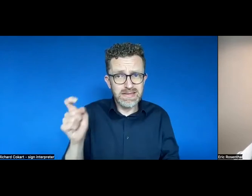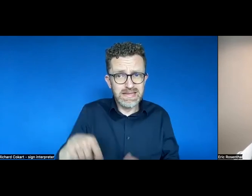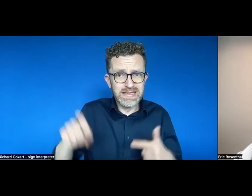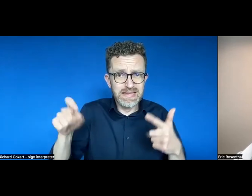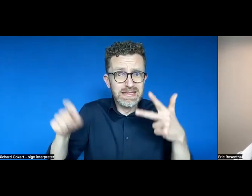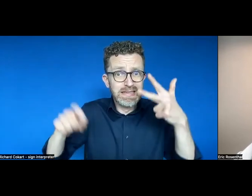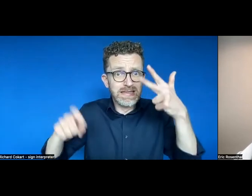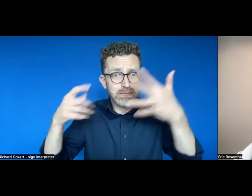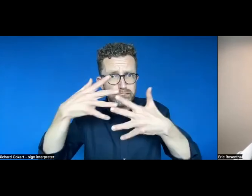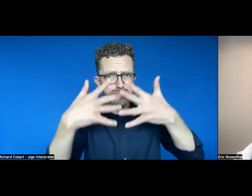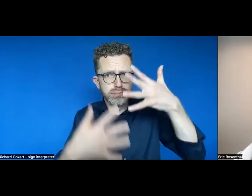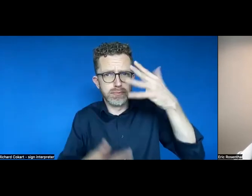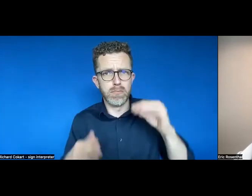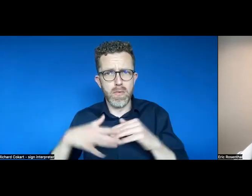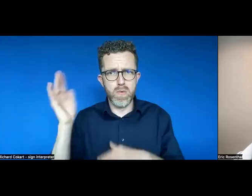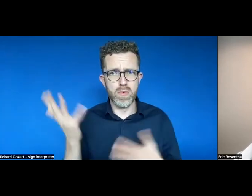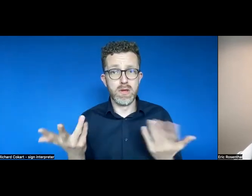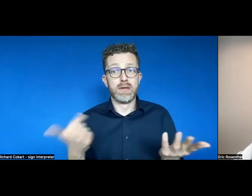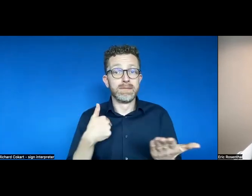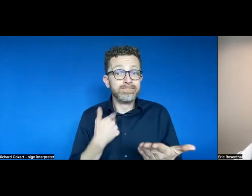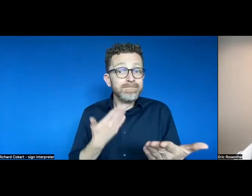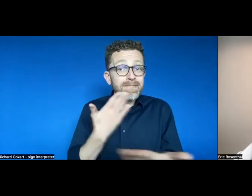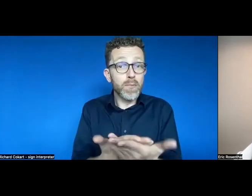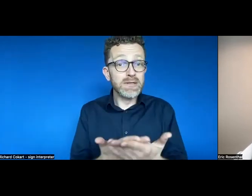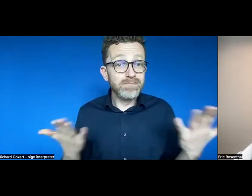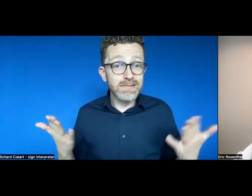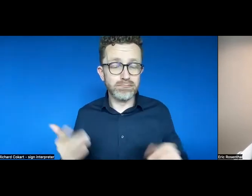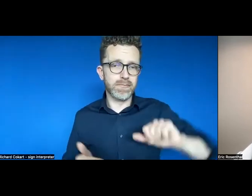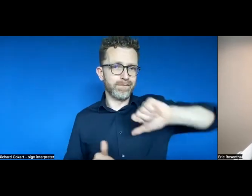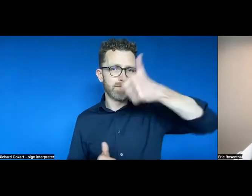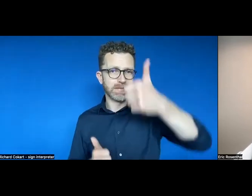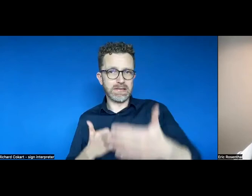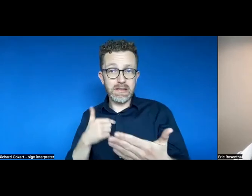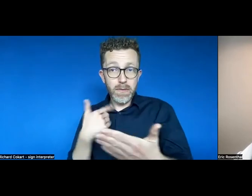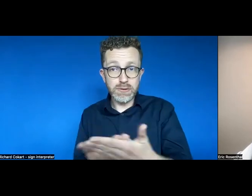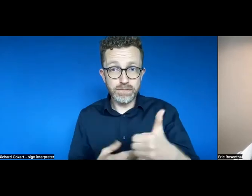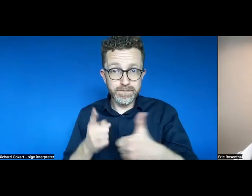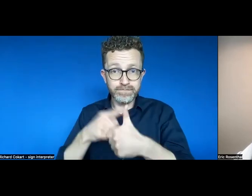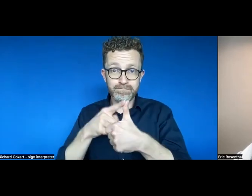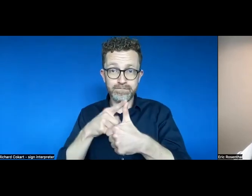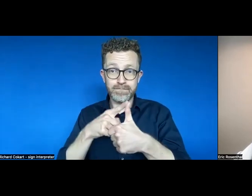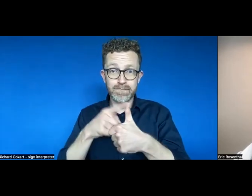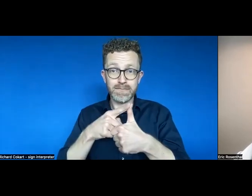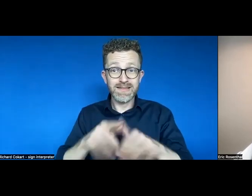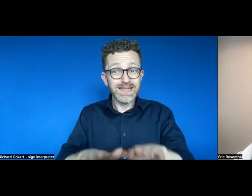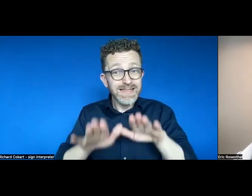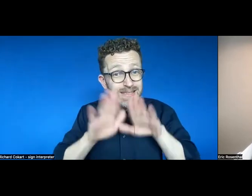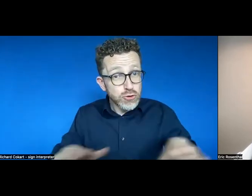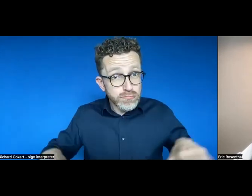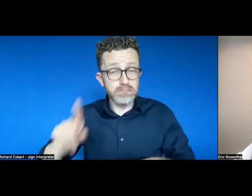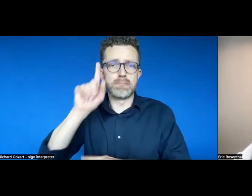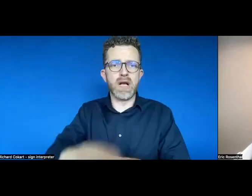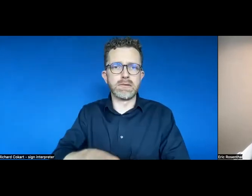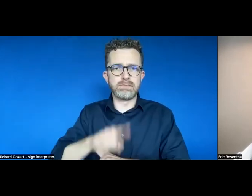to make sure the rights and concerns of these children are simply not left off the table. And as Ukraine is flooded